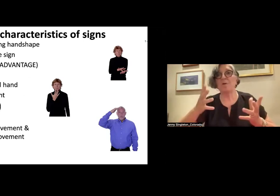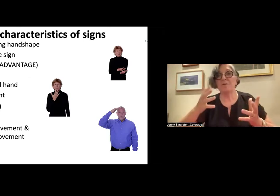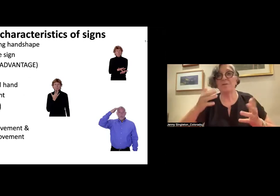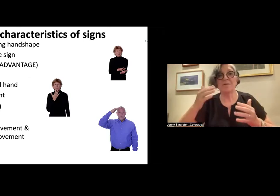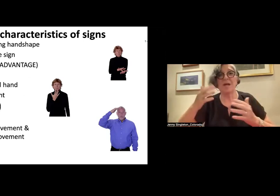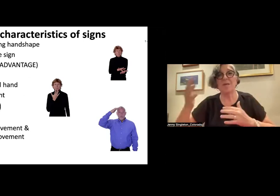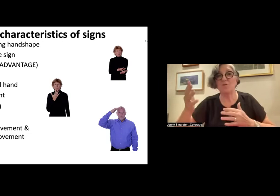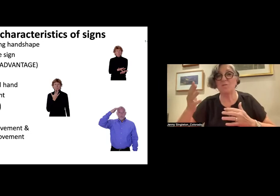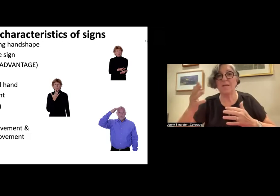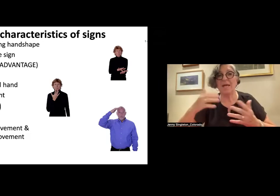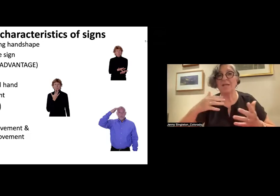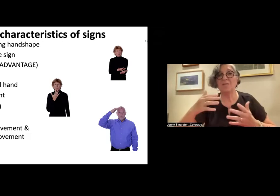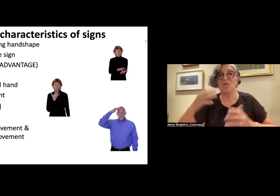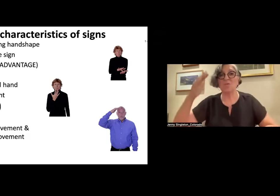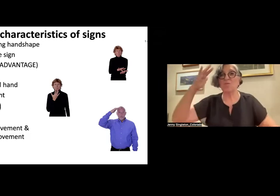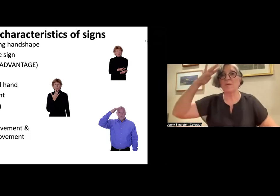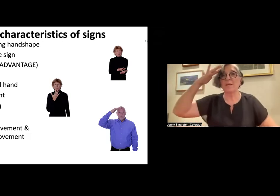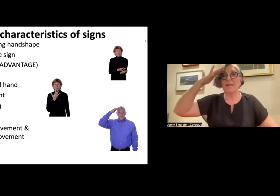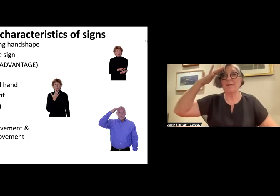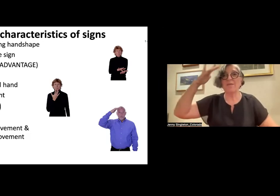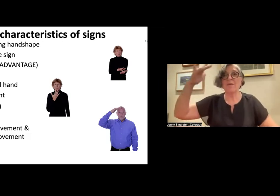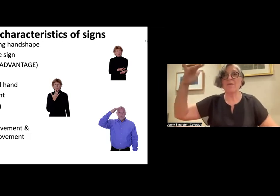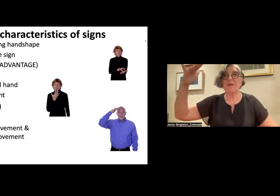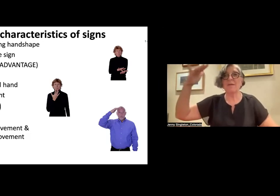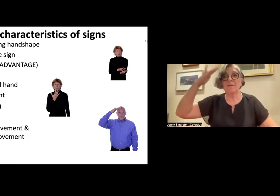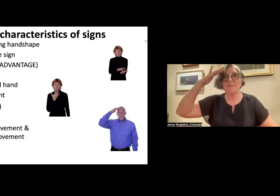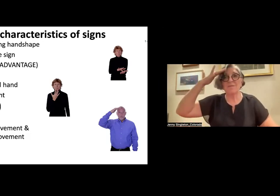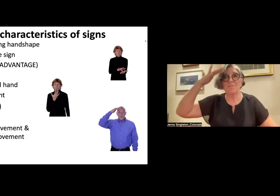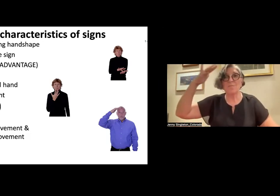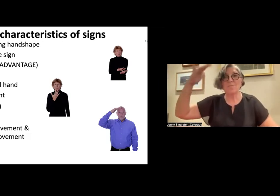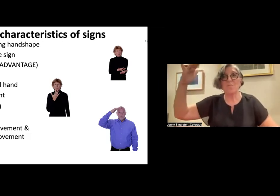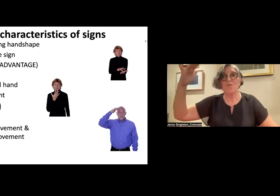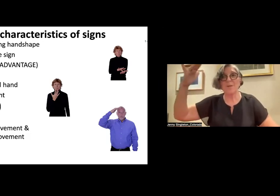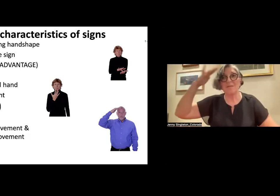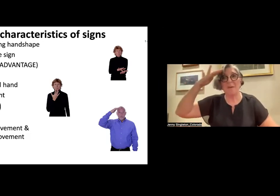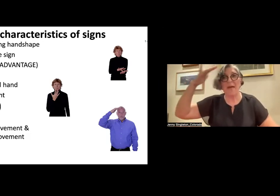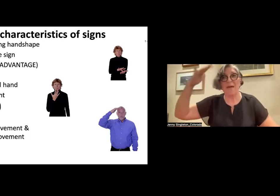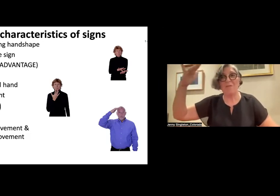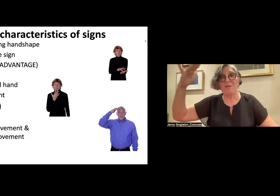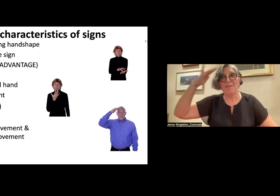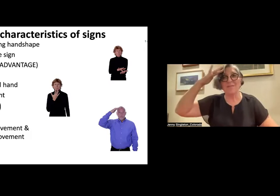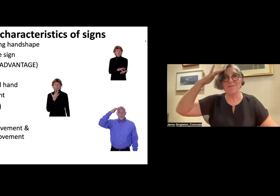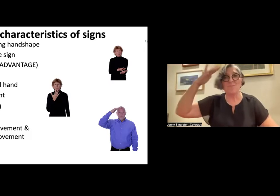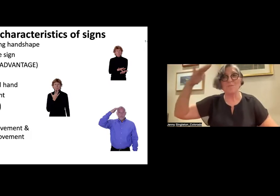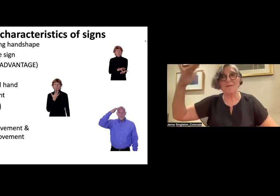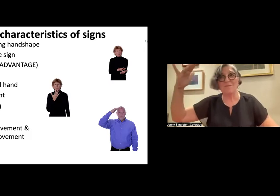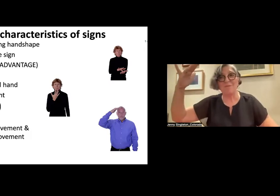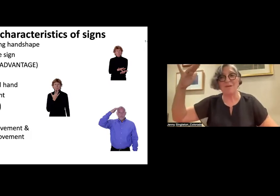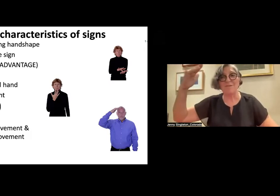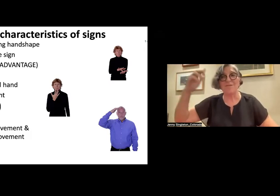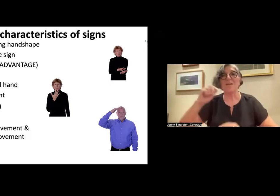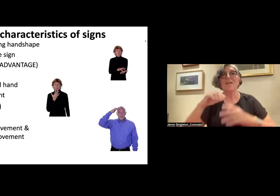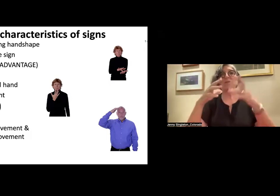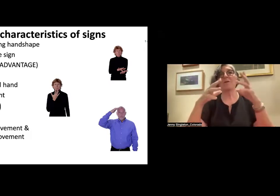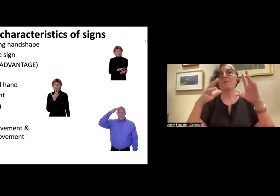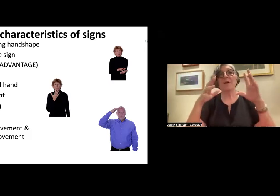can be both sign movement and internal movement, like theory. So there's movement of path, and then there's movement of